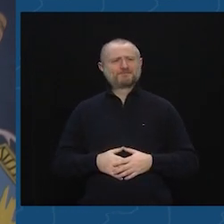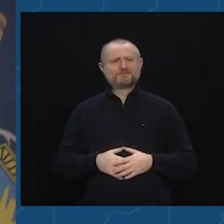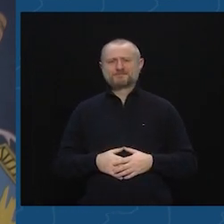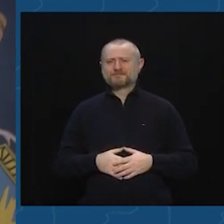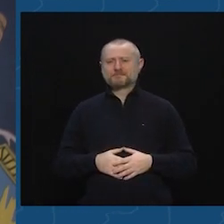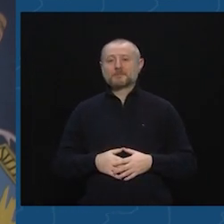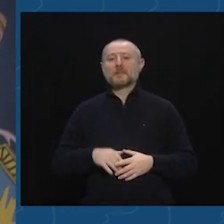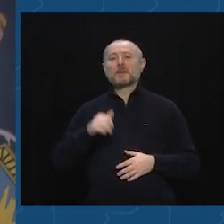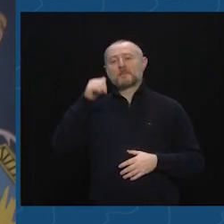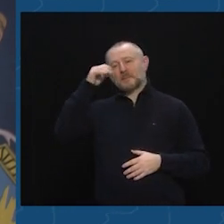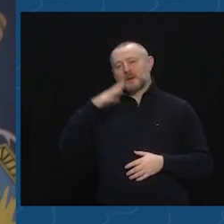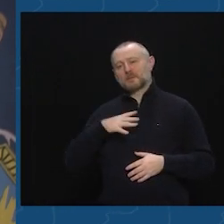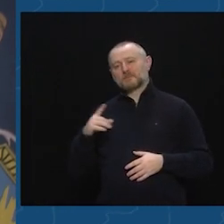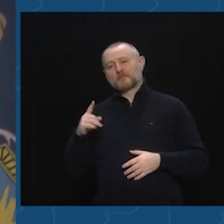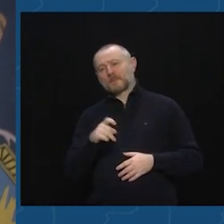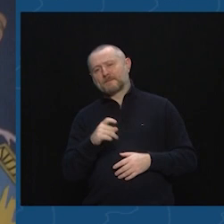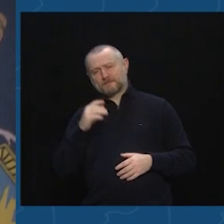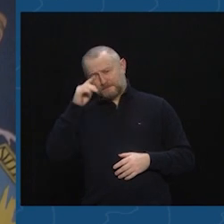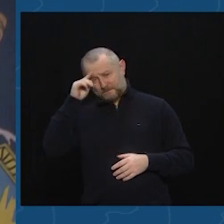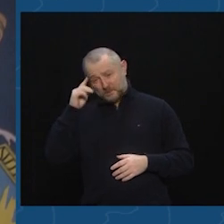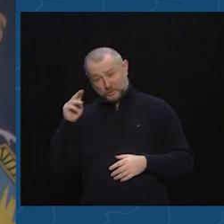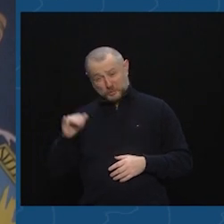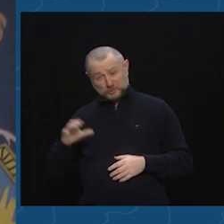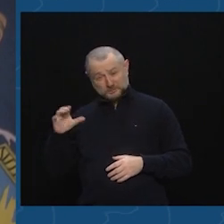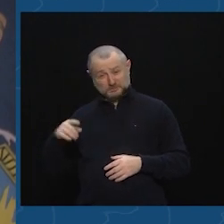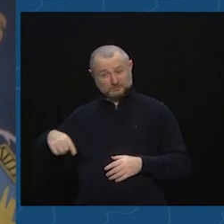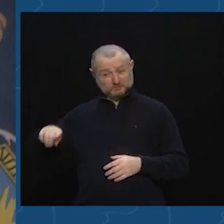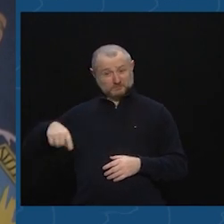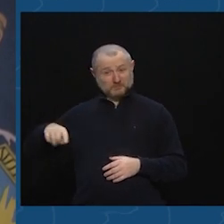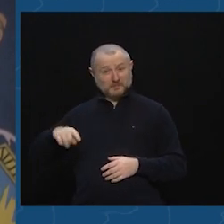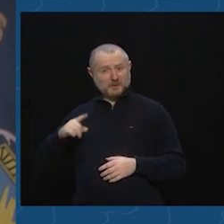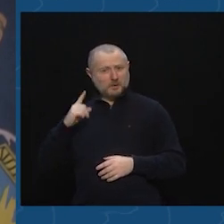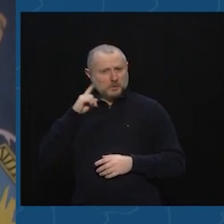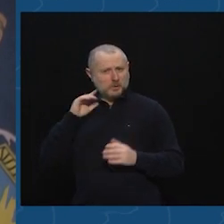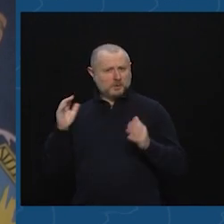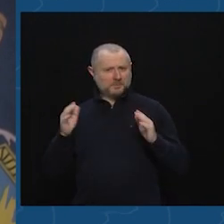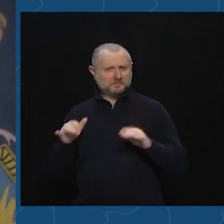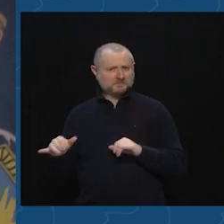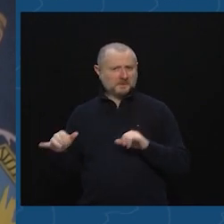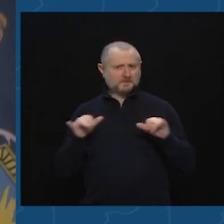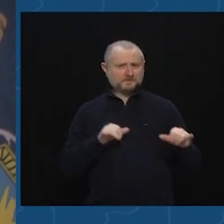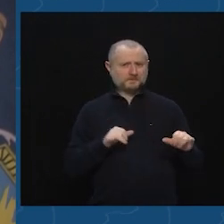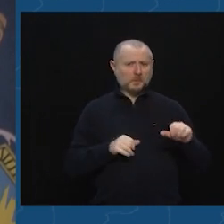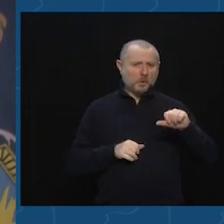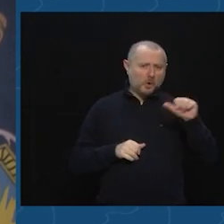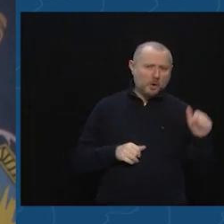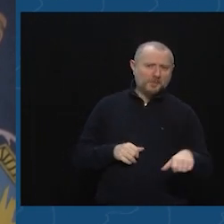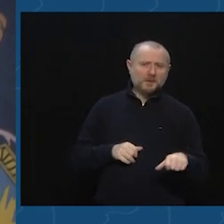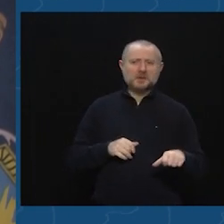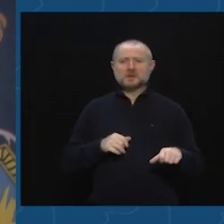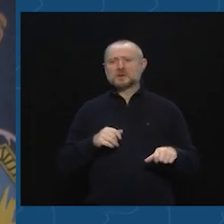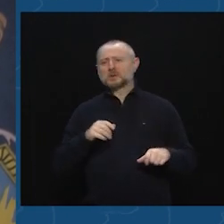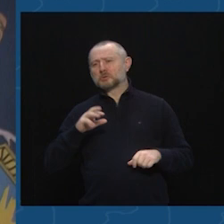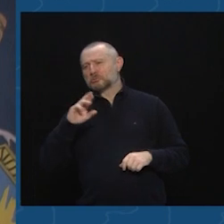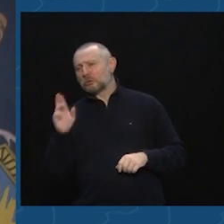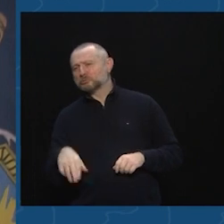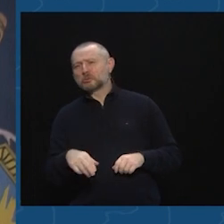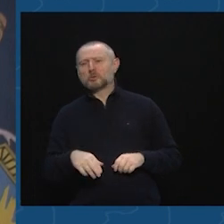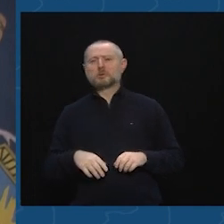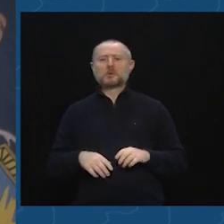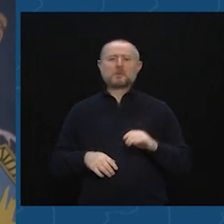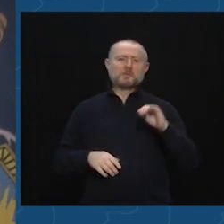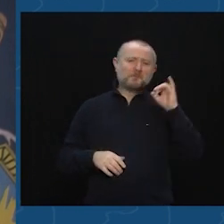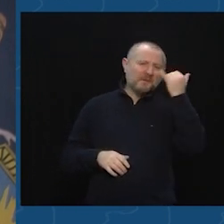City that we're seeing also in like Buffalo, Rochester, Syracuse, Albany, and not just, general gun violence, but kind of similar systemic